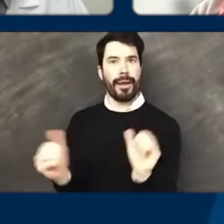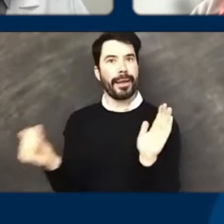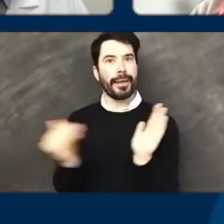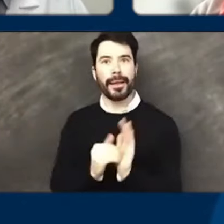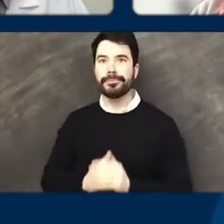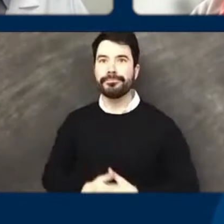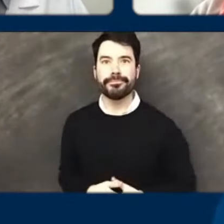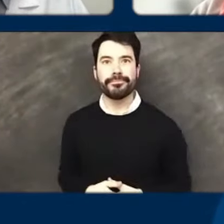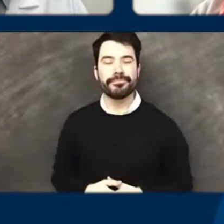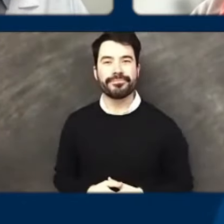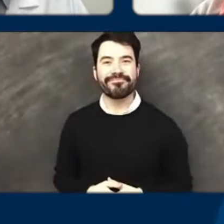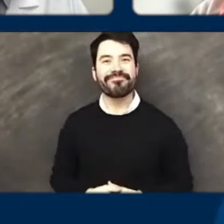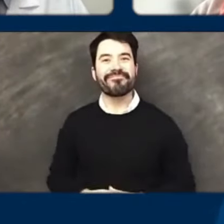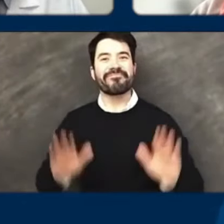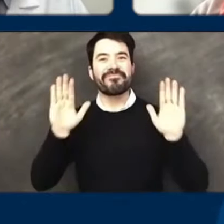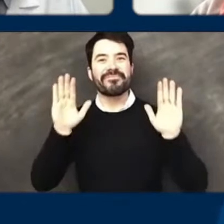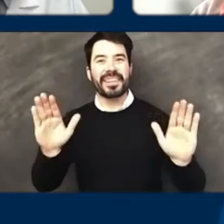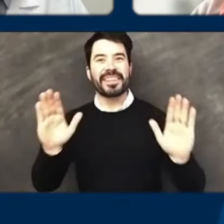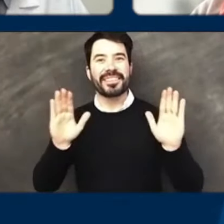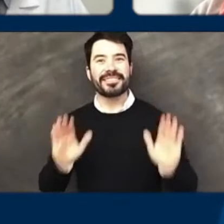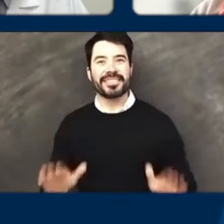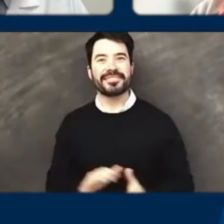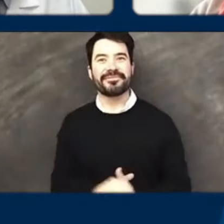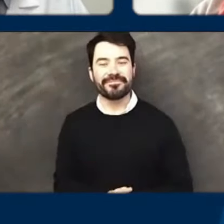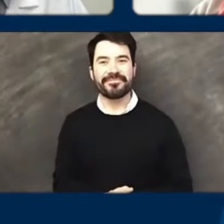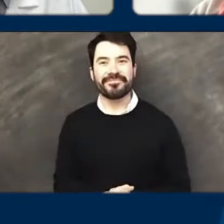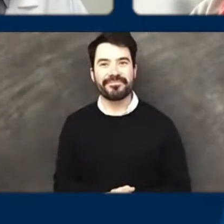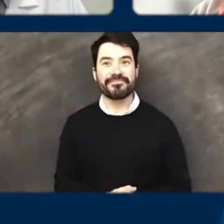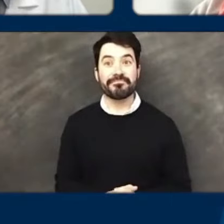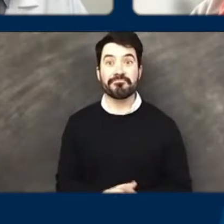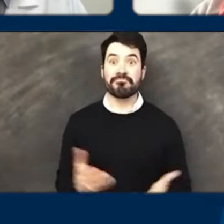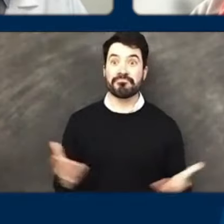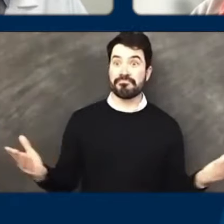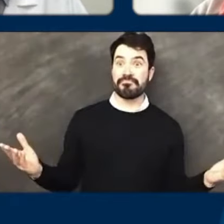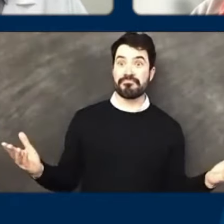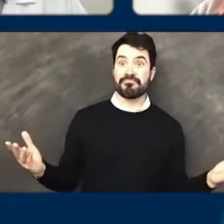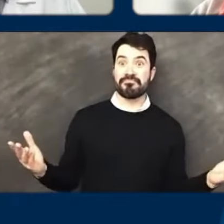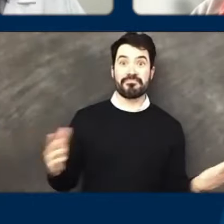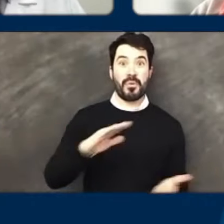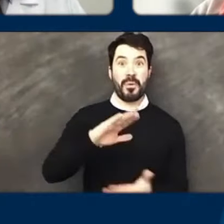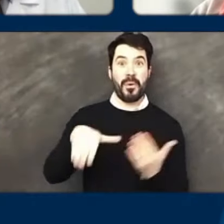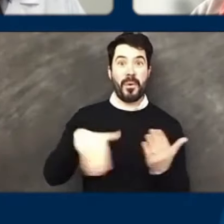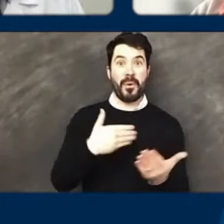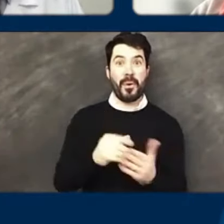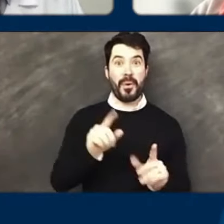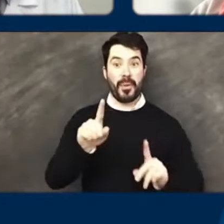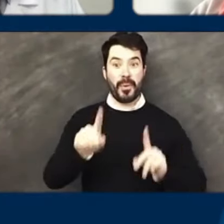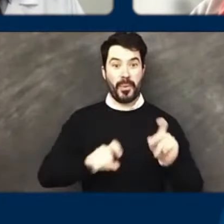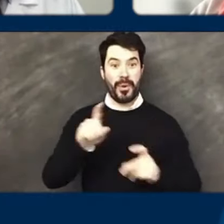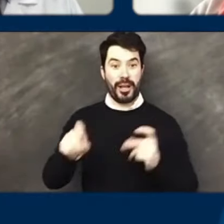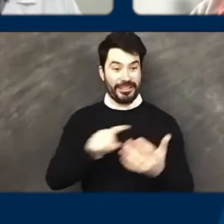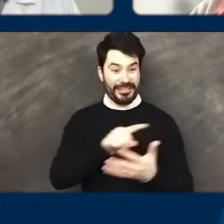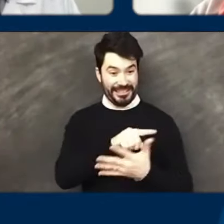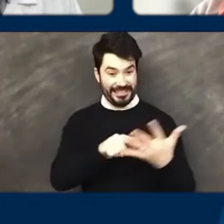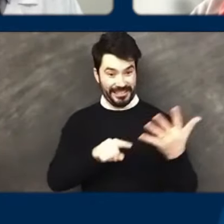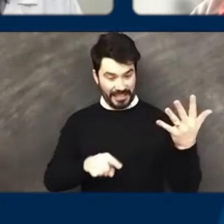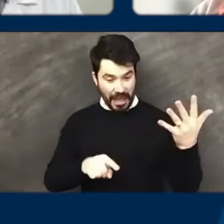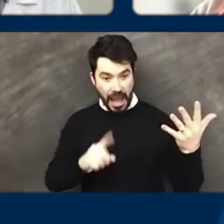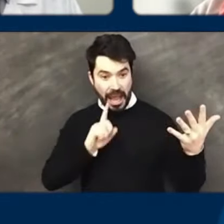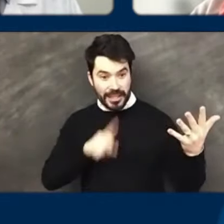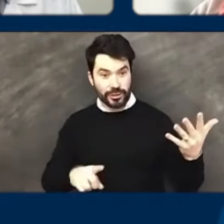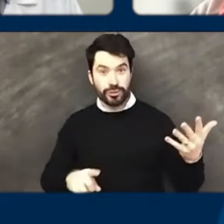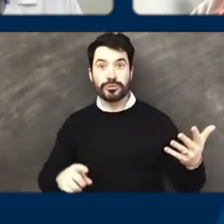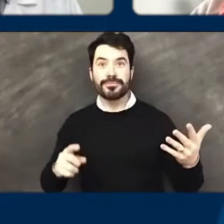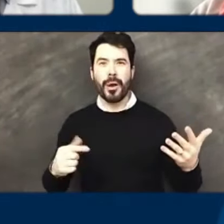Fantastic. It looks like that these are all the questions that we've had today. I'm really privileged